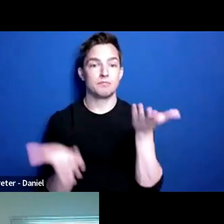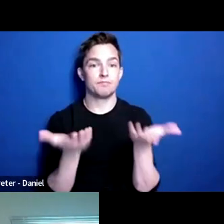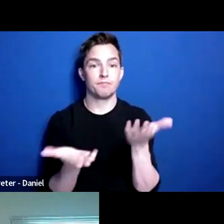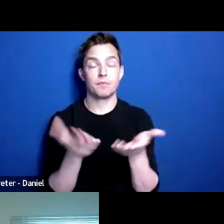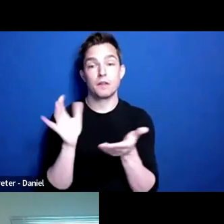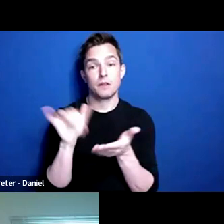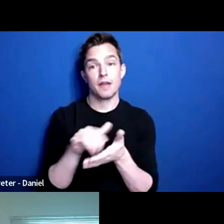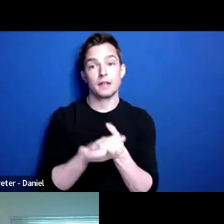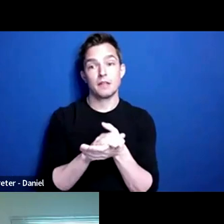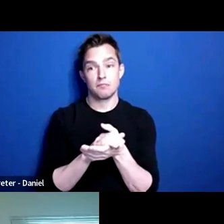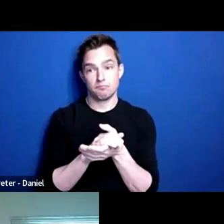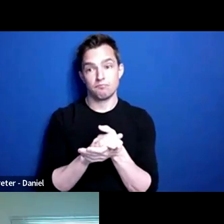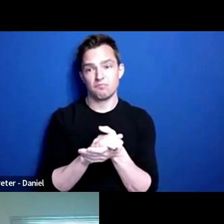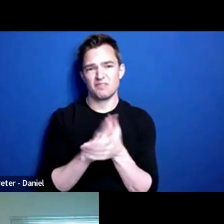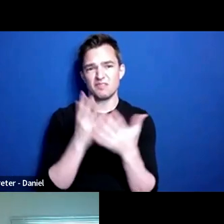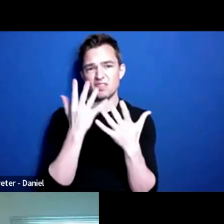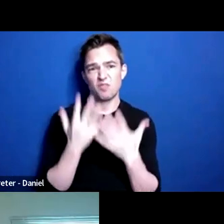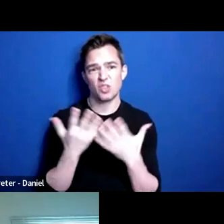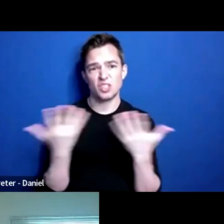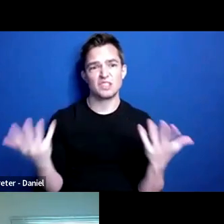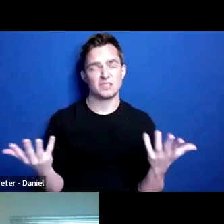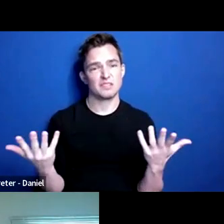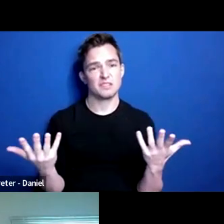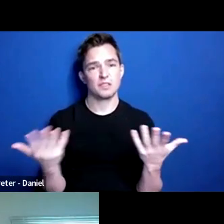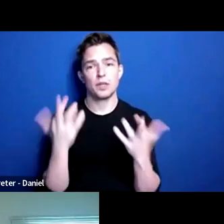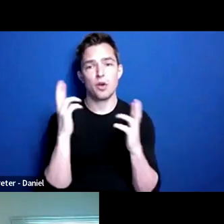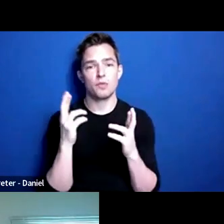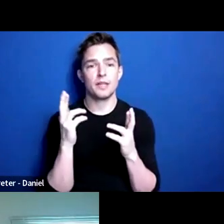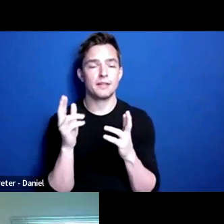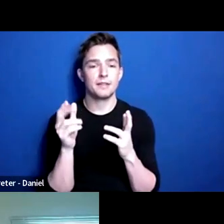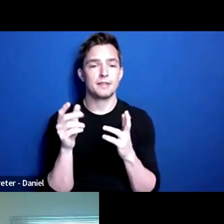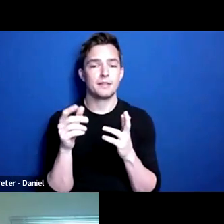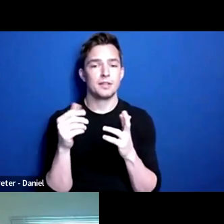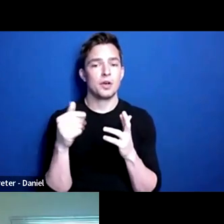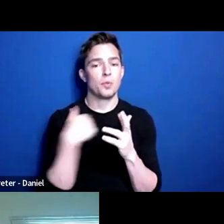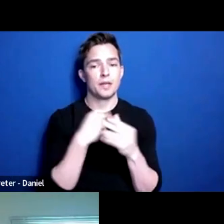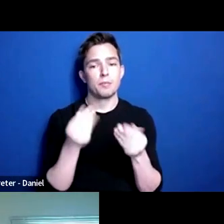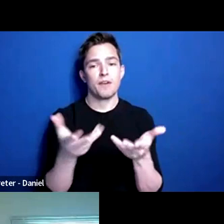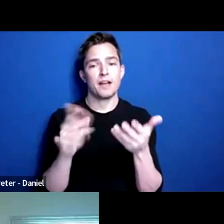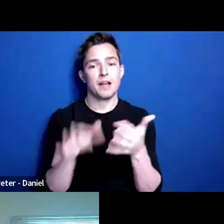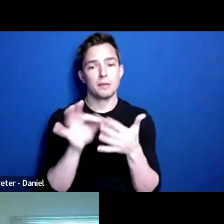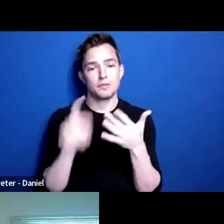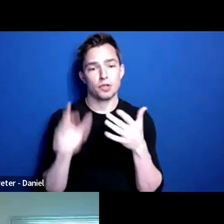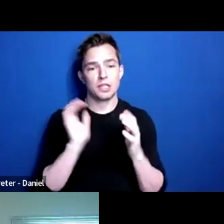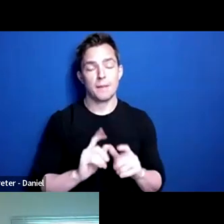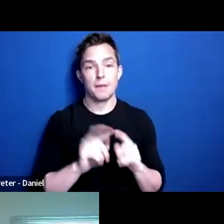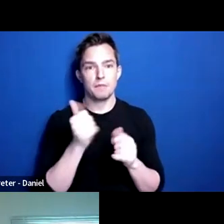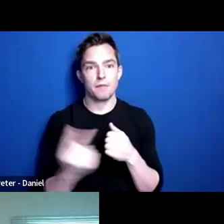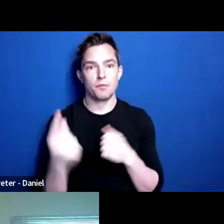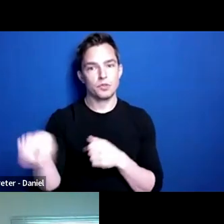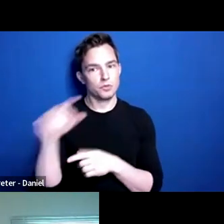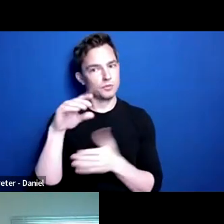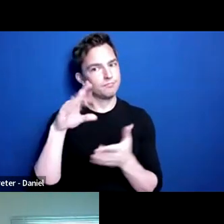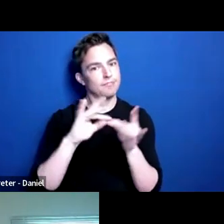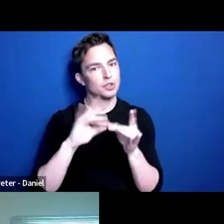which is still very unfortunate. And we hope that can always be an option that we provide to clients. But as I think everyone has noted so